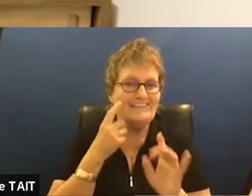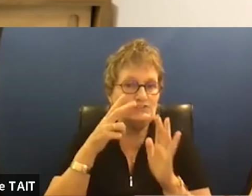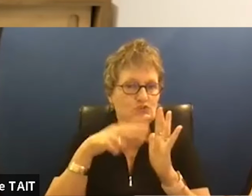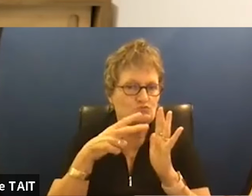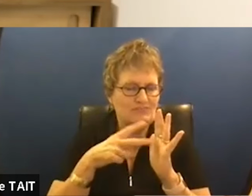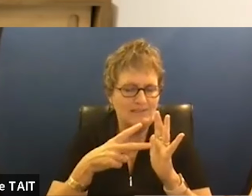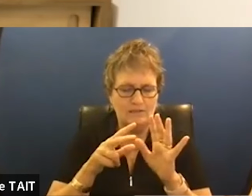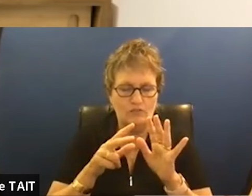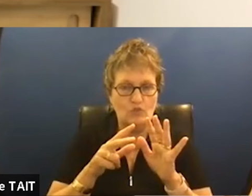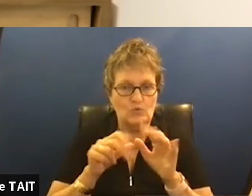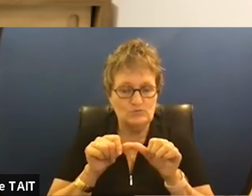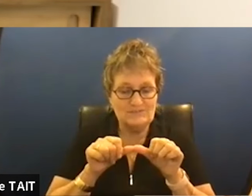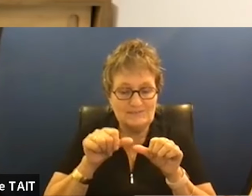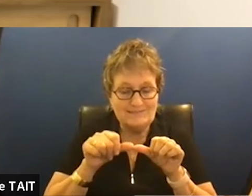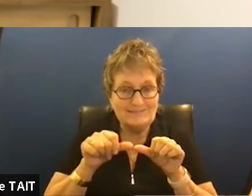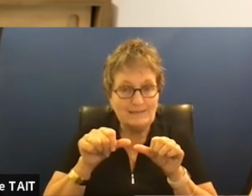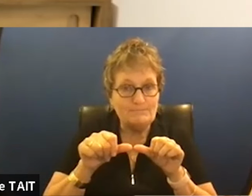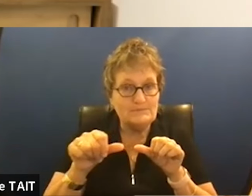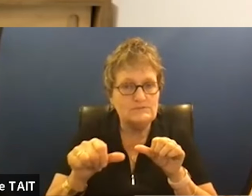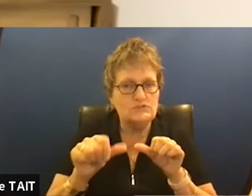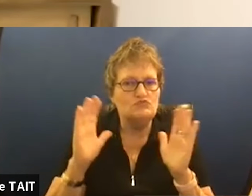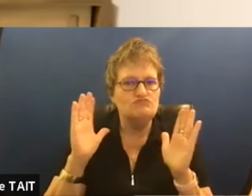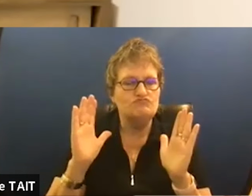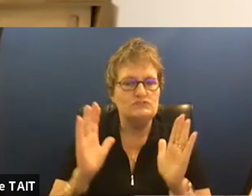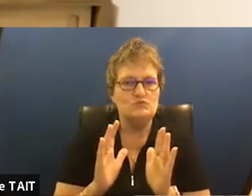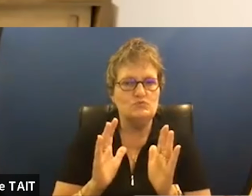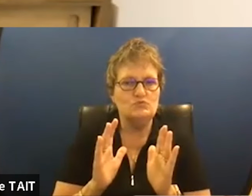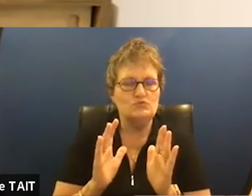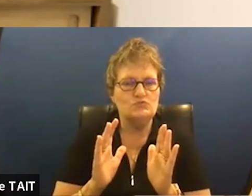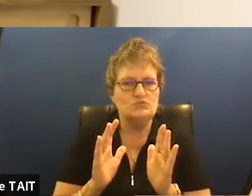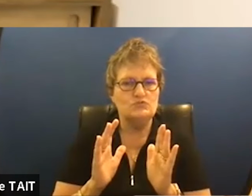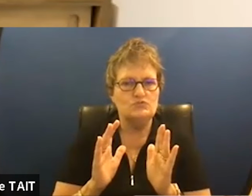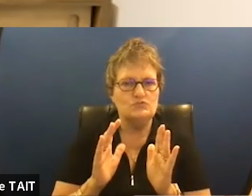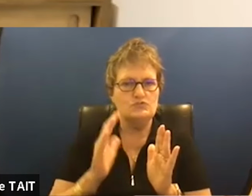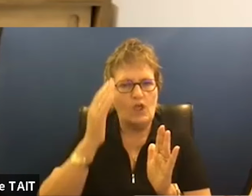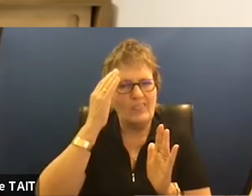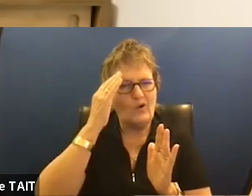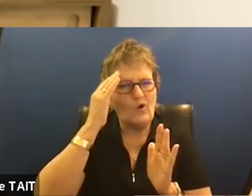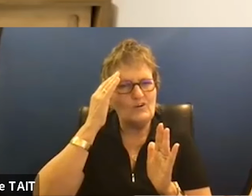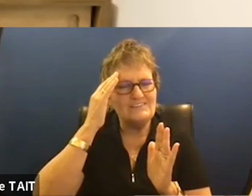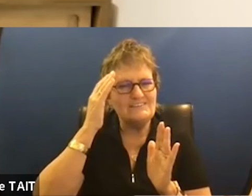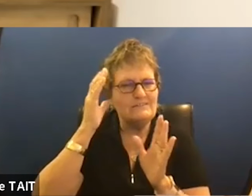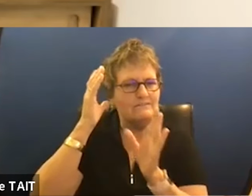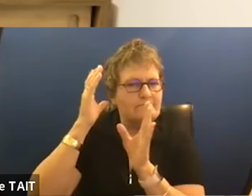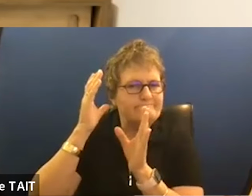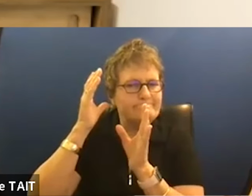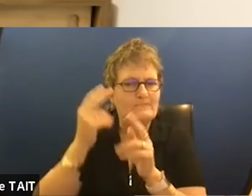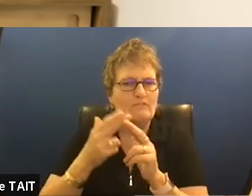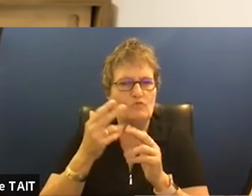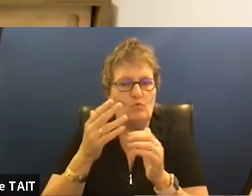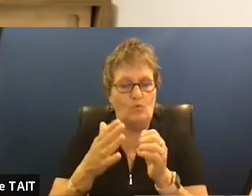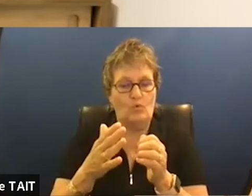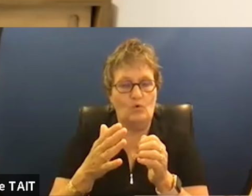steps, I think reduce, I guess, the cognitive load of people who are new to spaces,